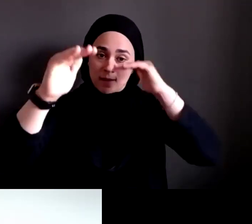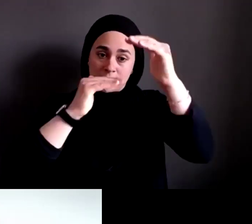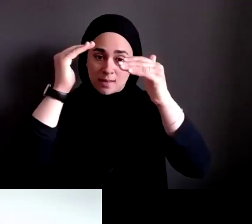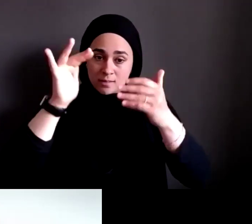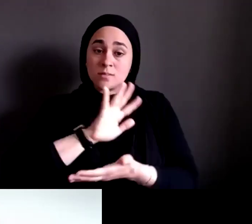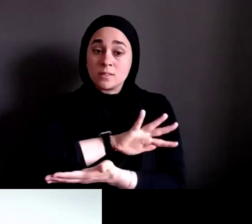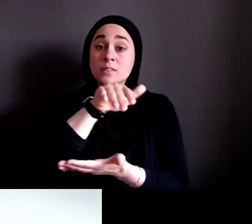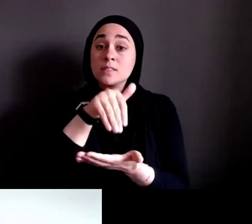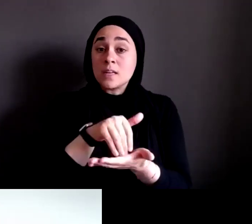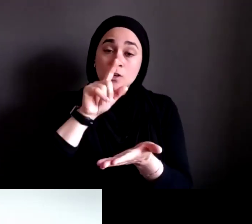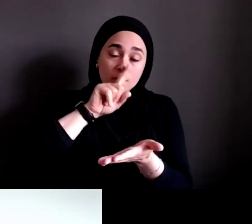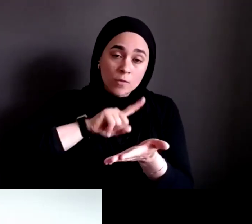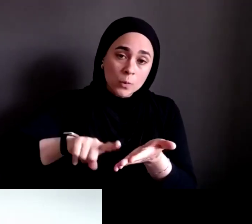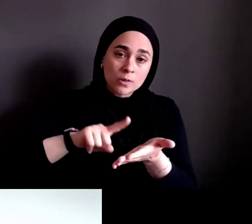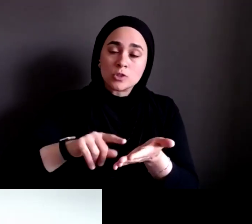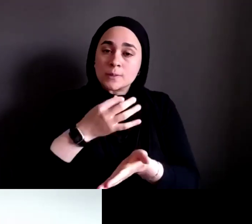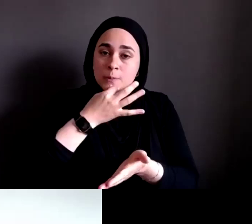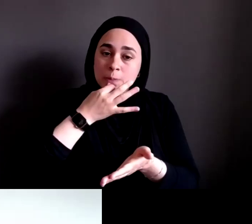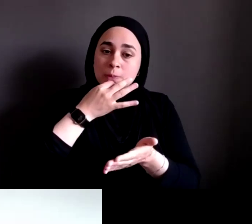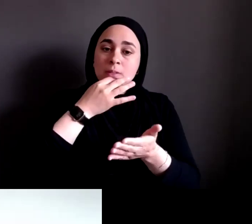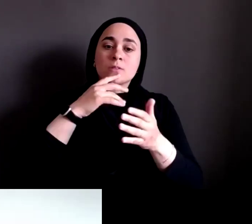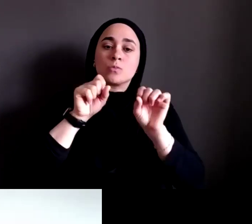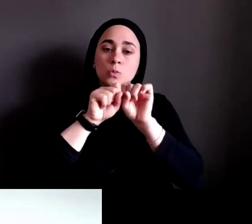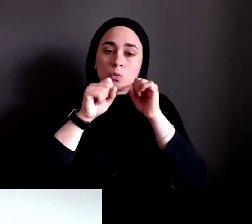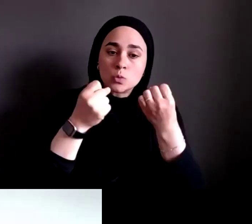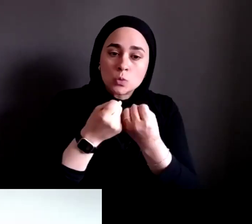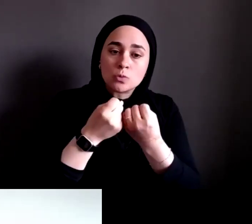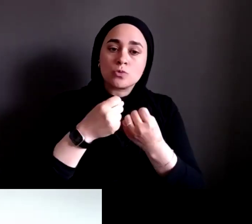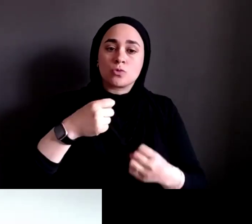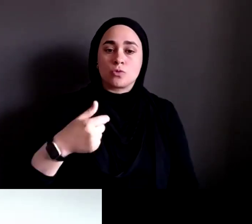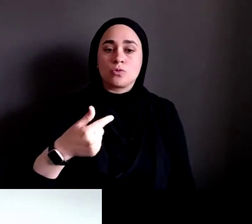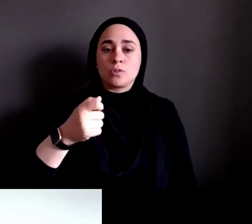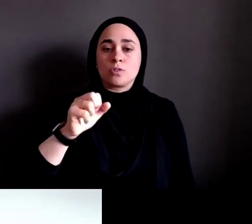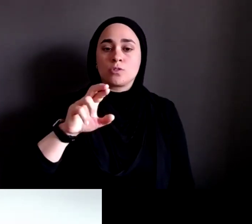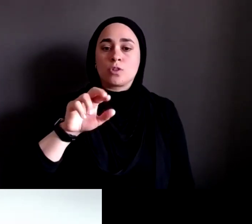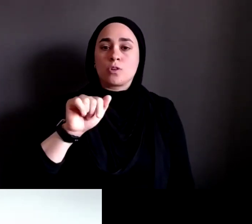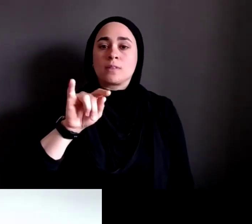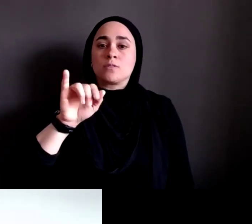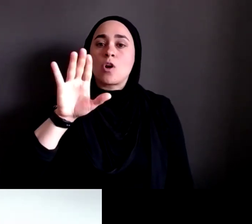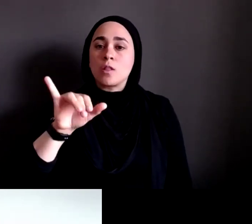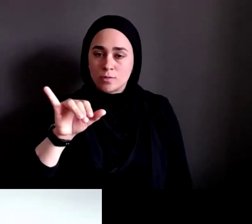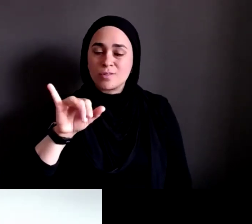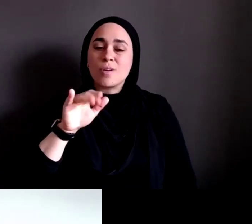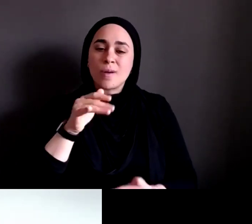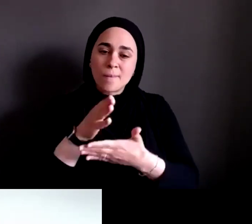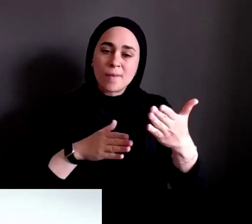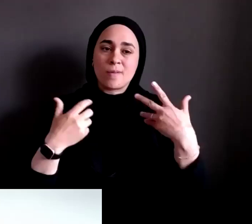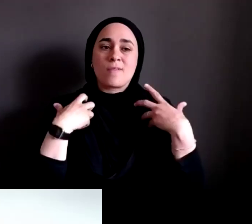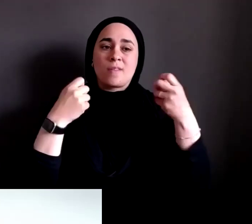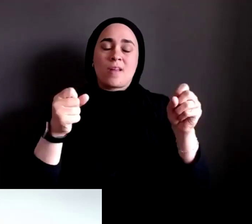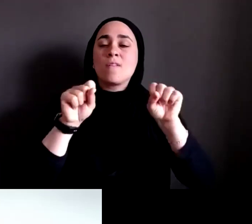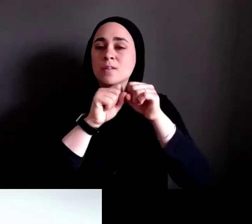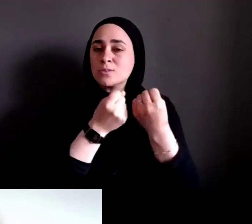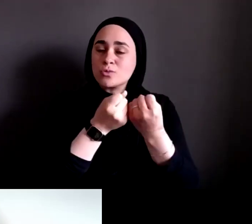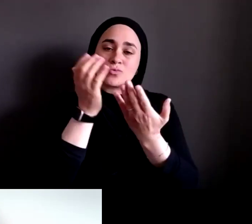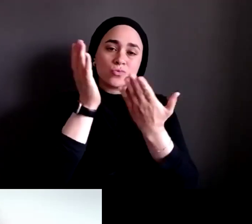Center for Research and Expertise in Social Gerontology, which is part of Health and Social Service